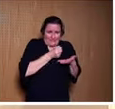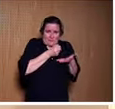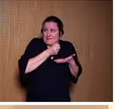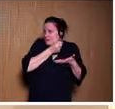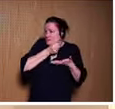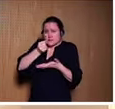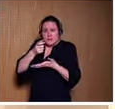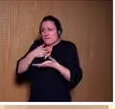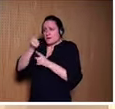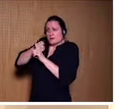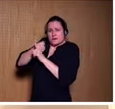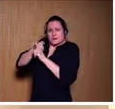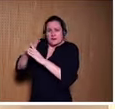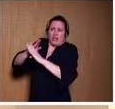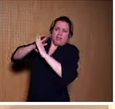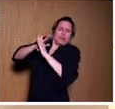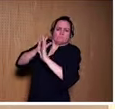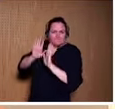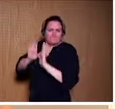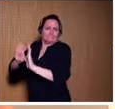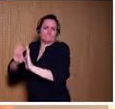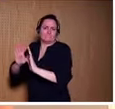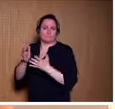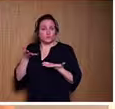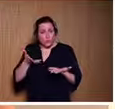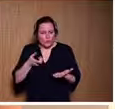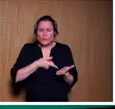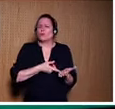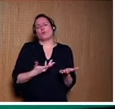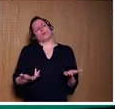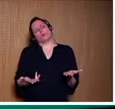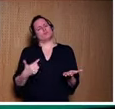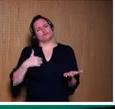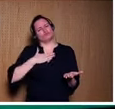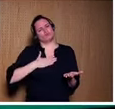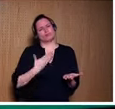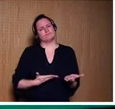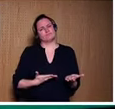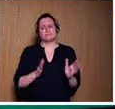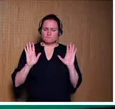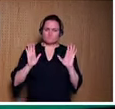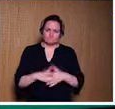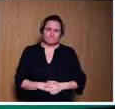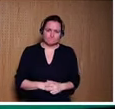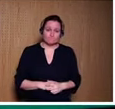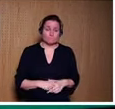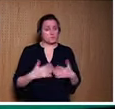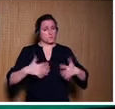attention on is also unacceptable. Thank you. Thank you, Ambassador, for these comments. You said